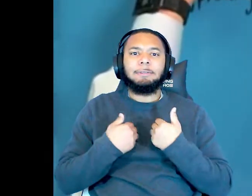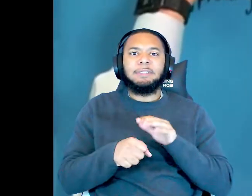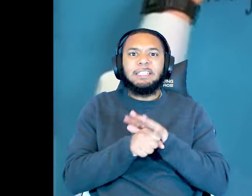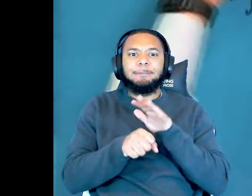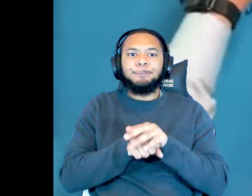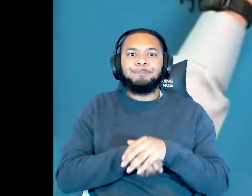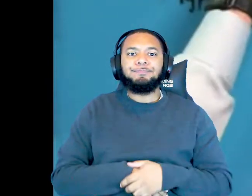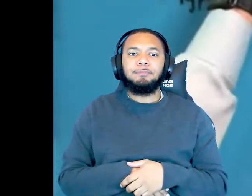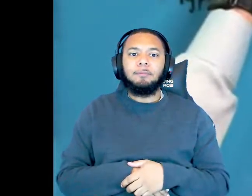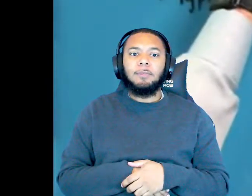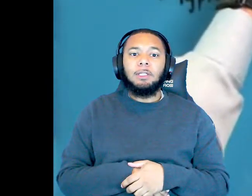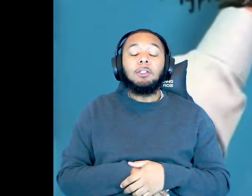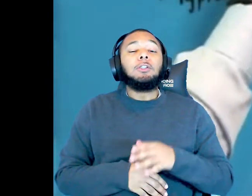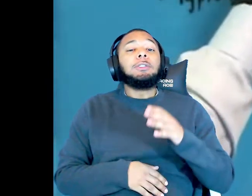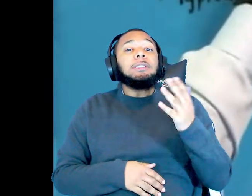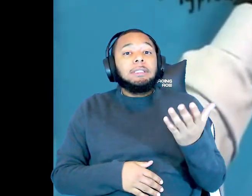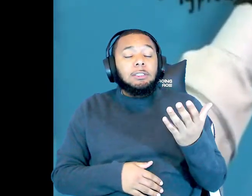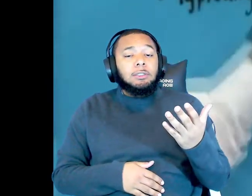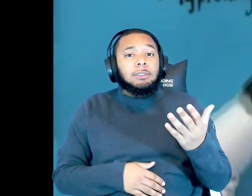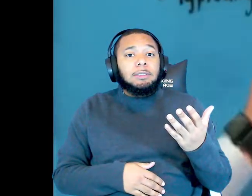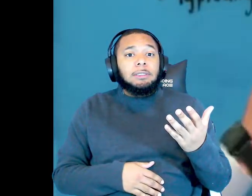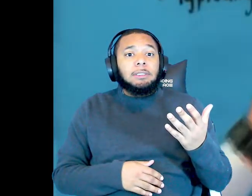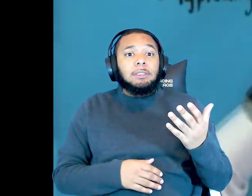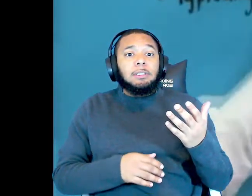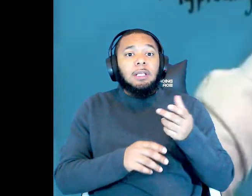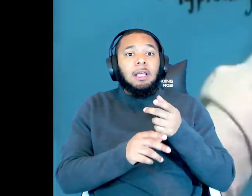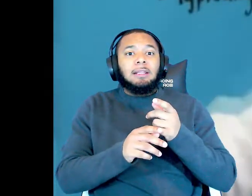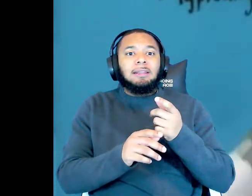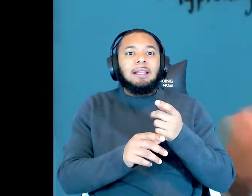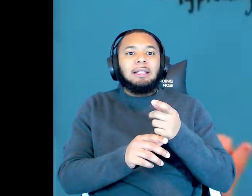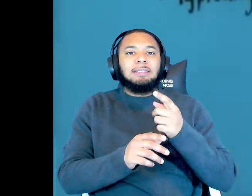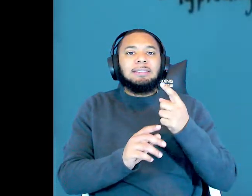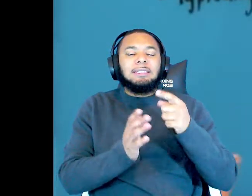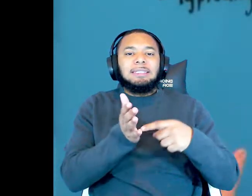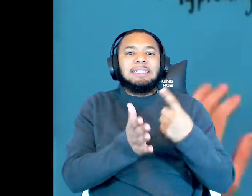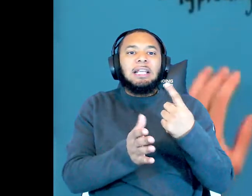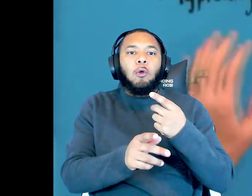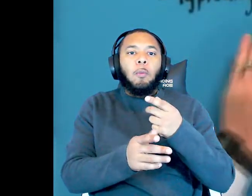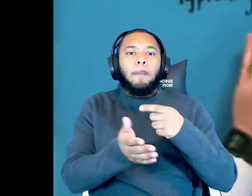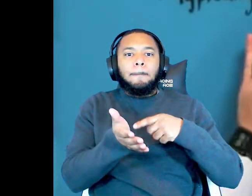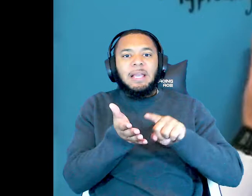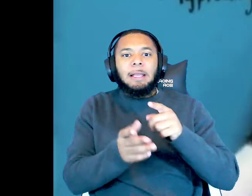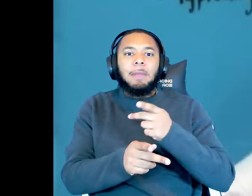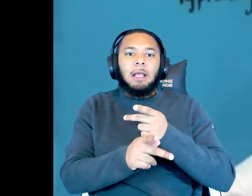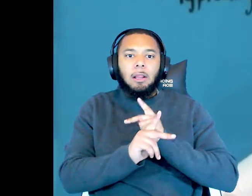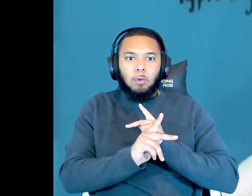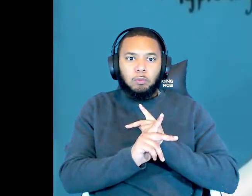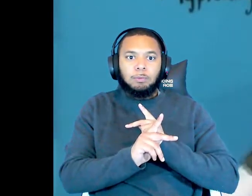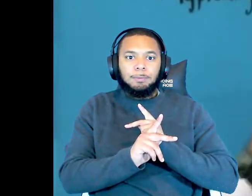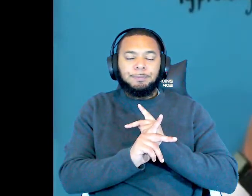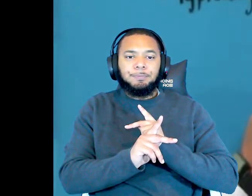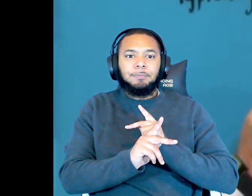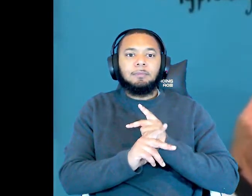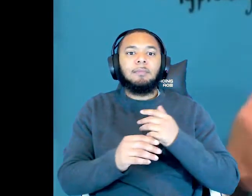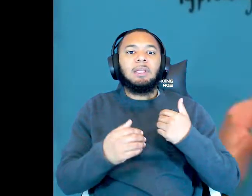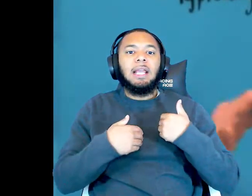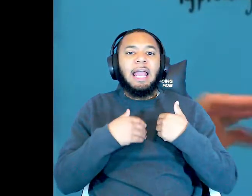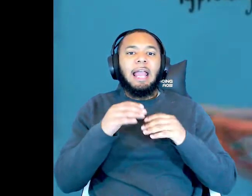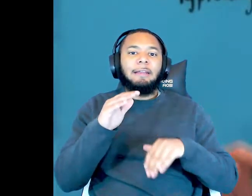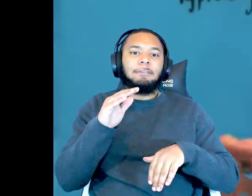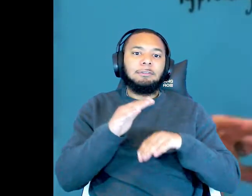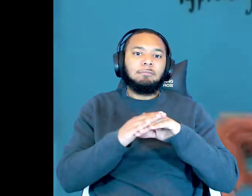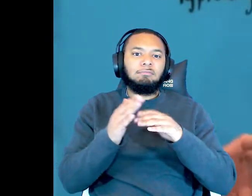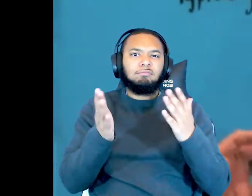It typically has a maturity, or a synonym for this is term, of less than a year and less than $1,000.